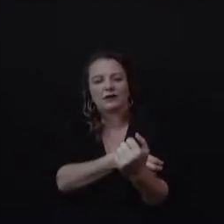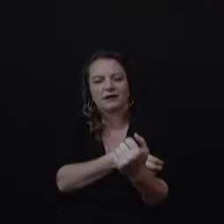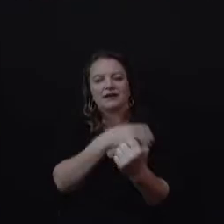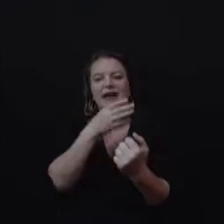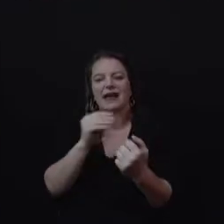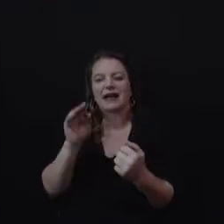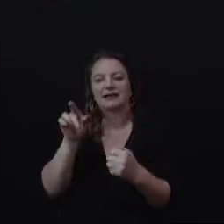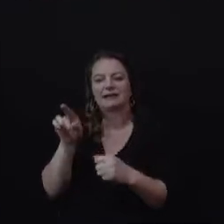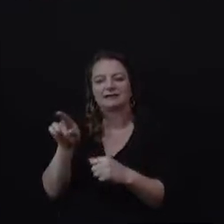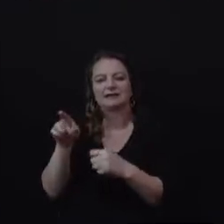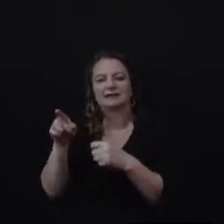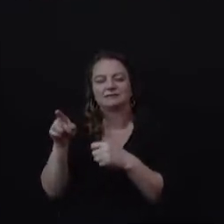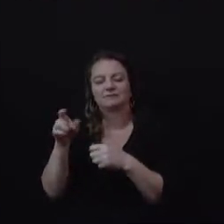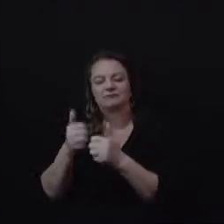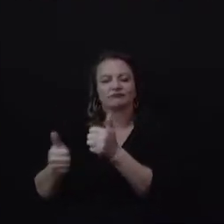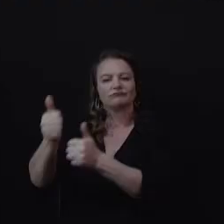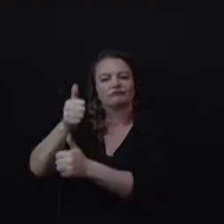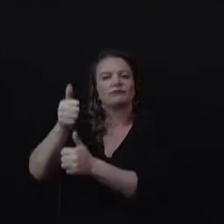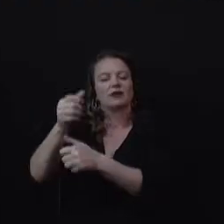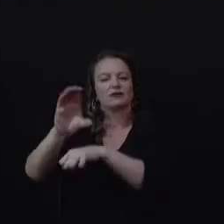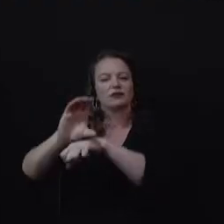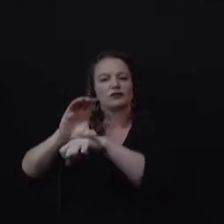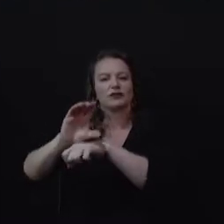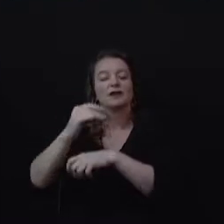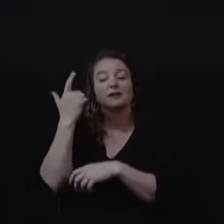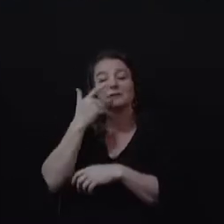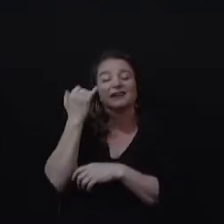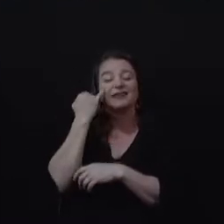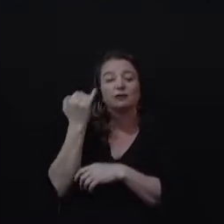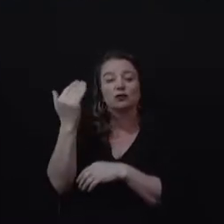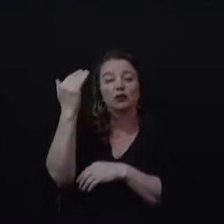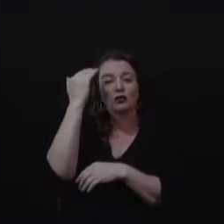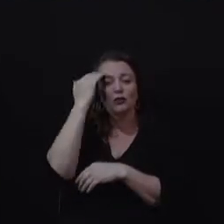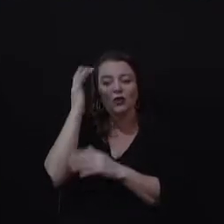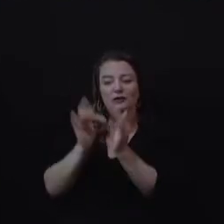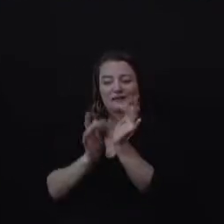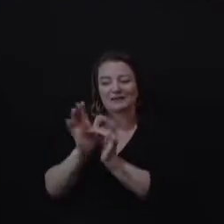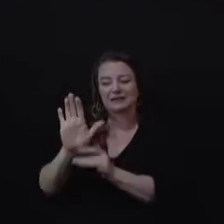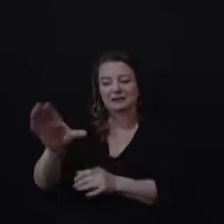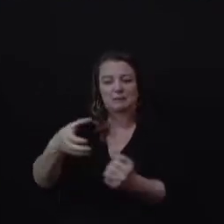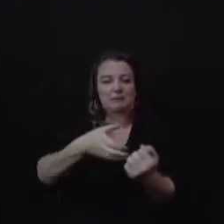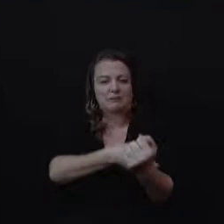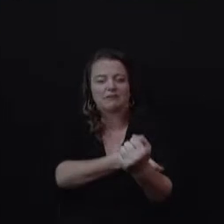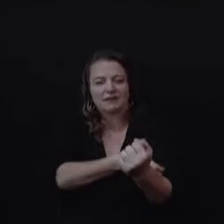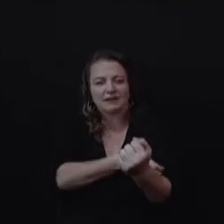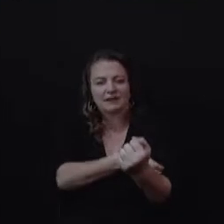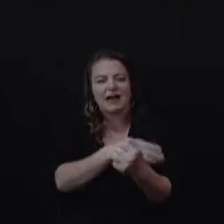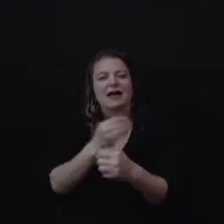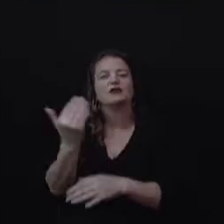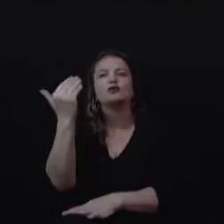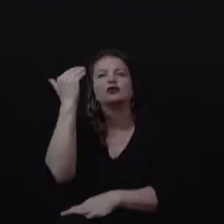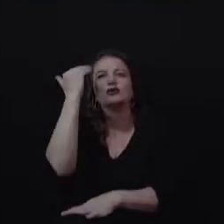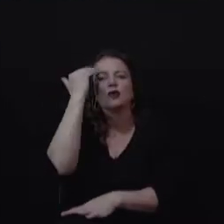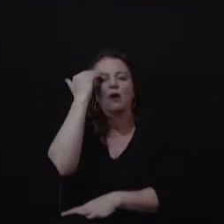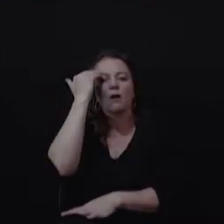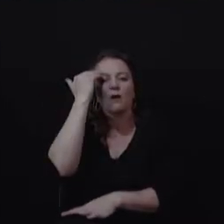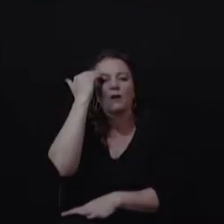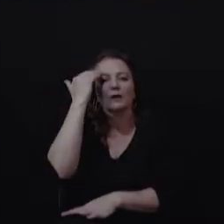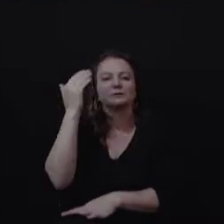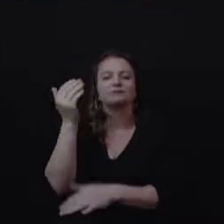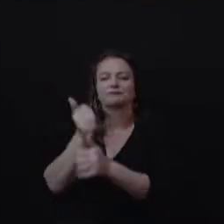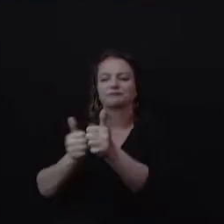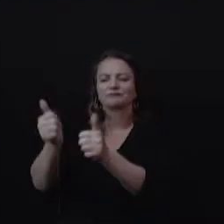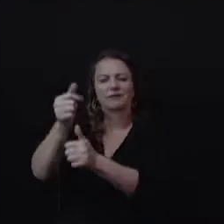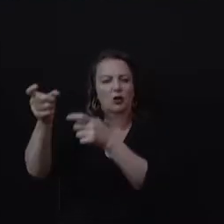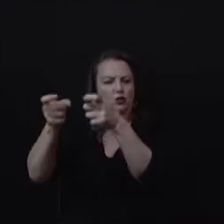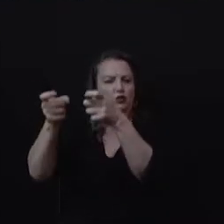the church. Because if you know the power that Jesus has, and you know the headship, the